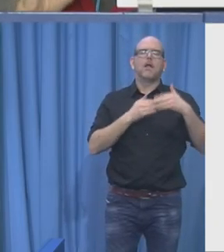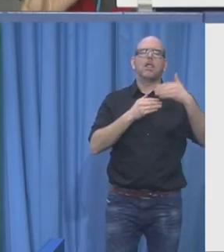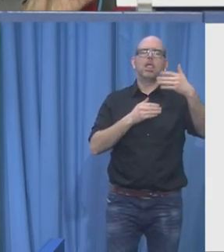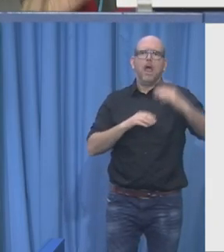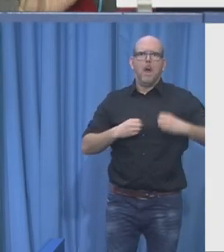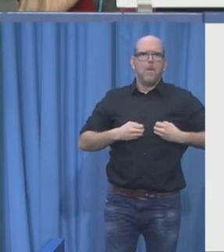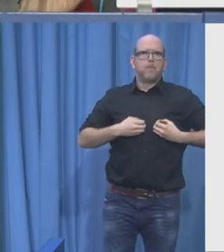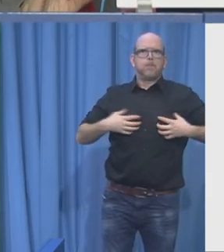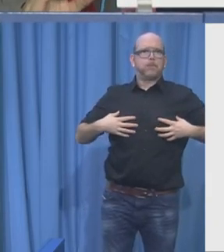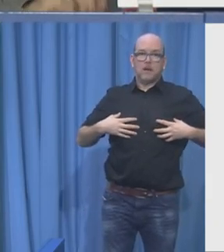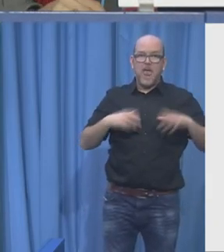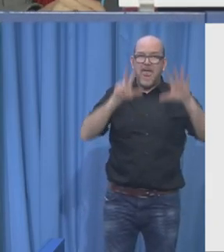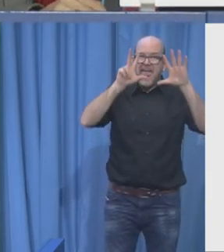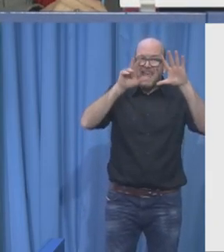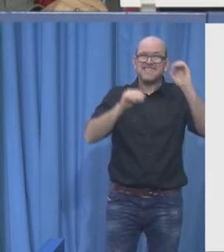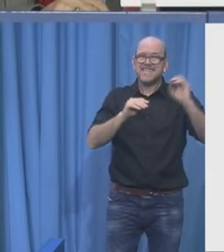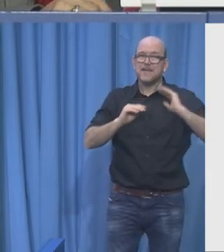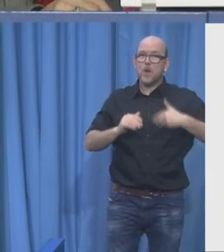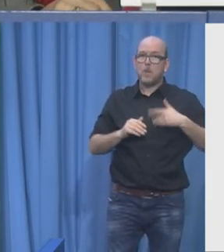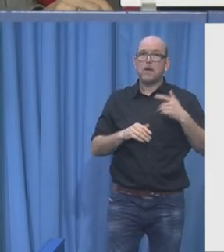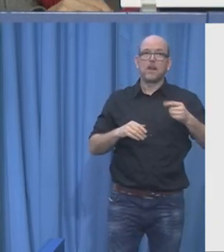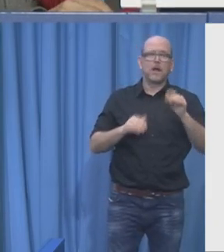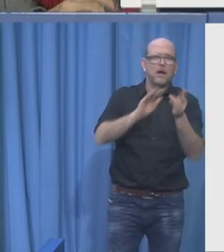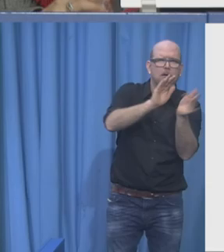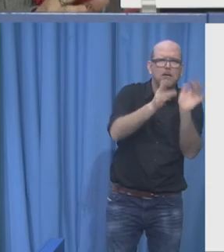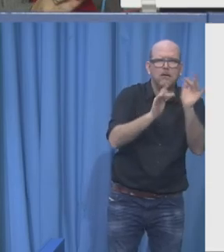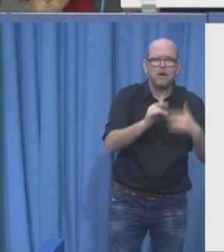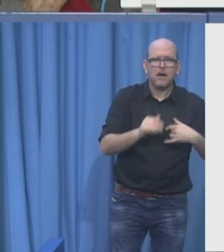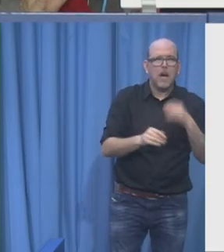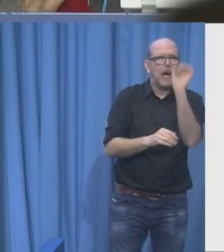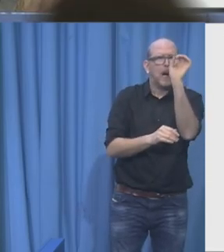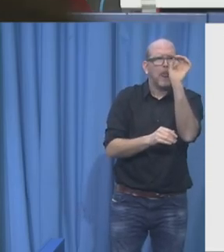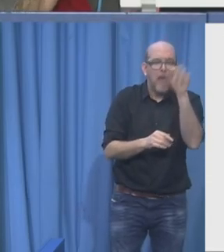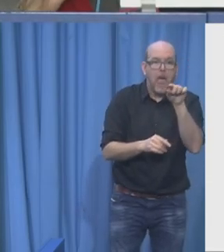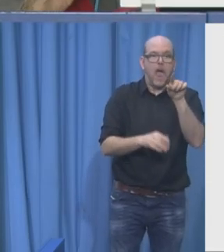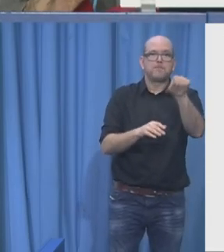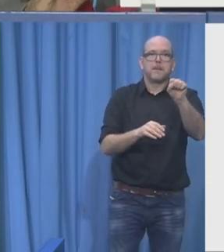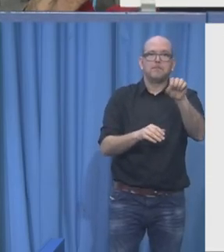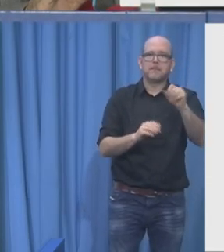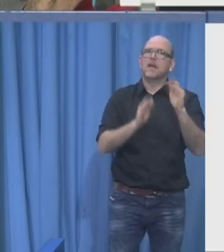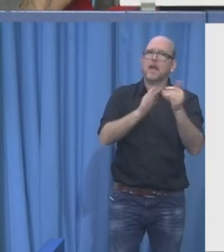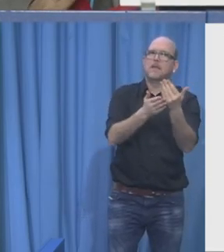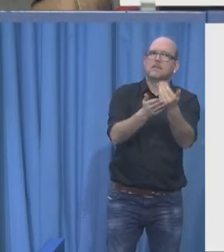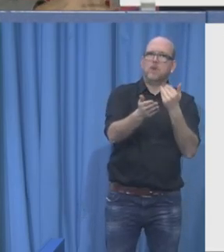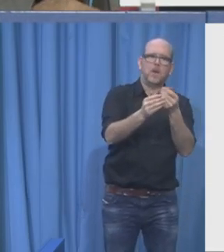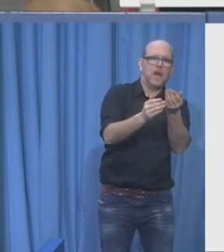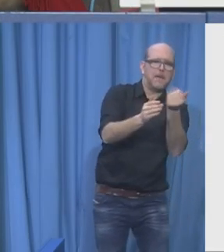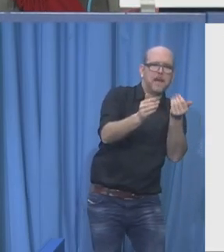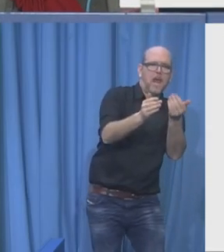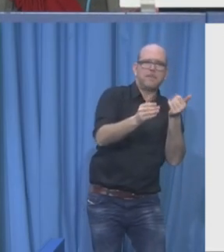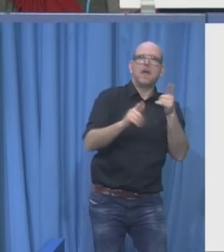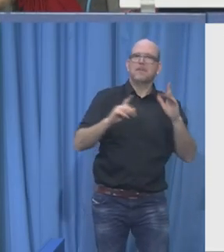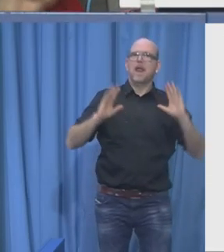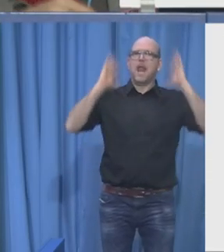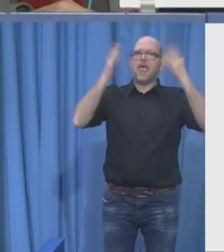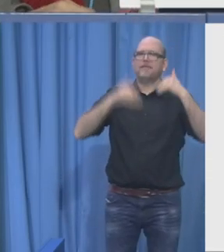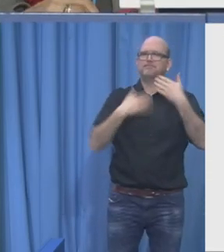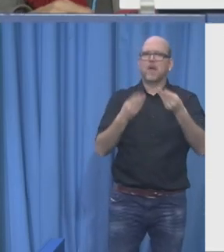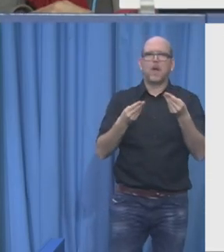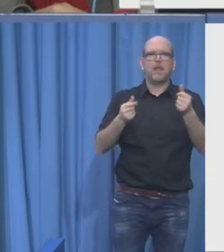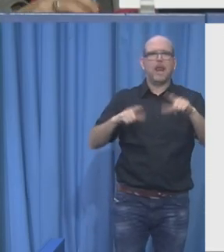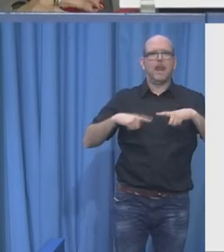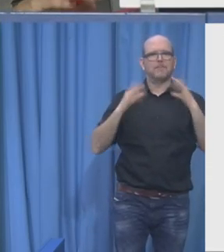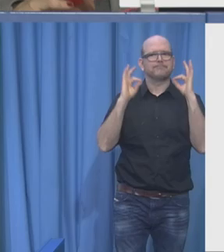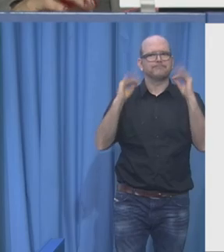50 cases out of those 100 cases. We have completed the training. These women, we started